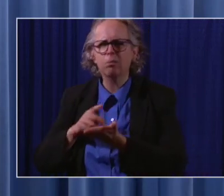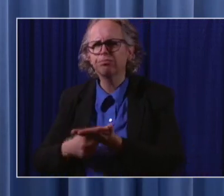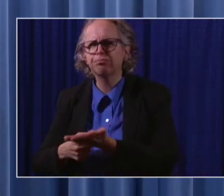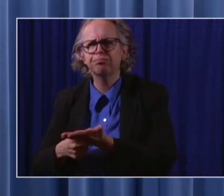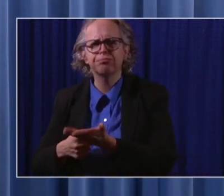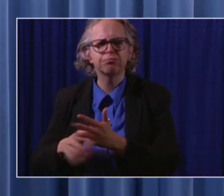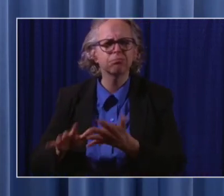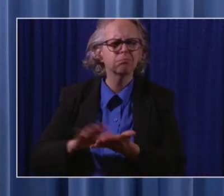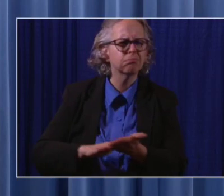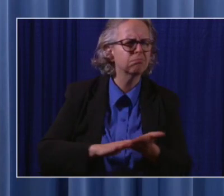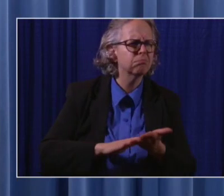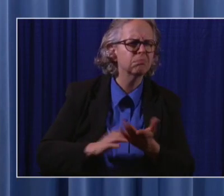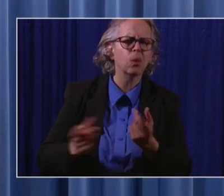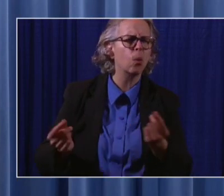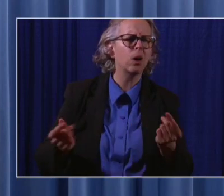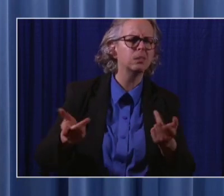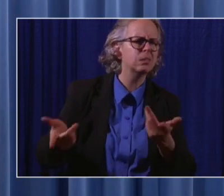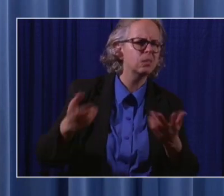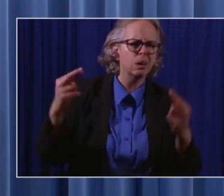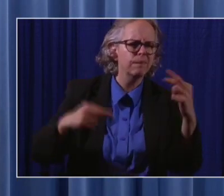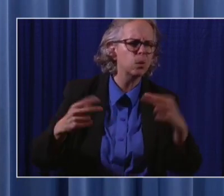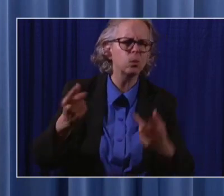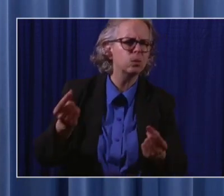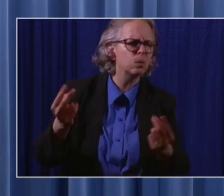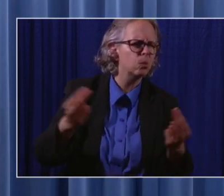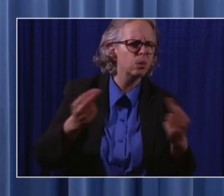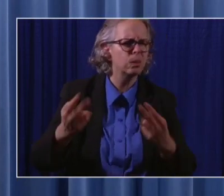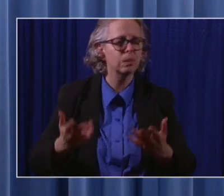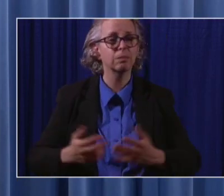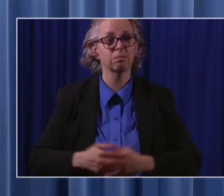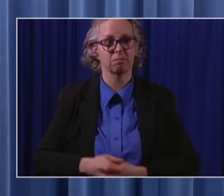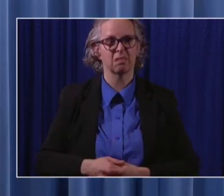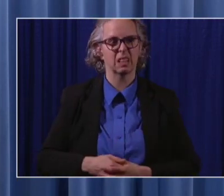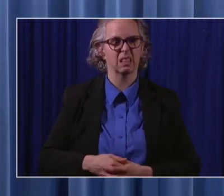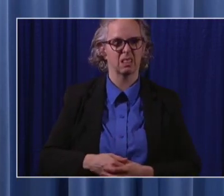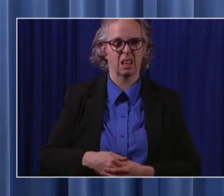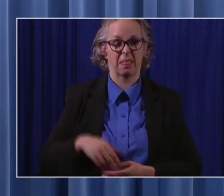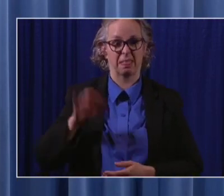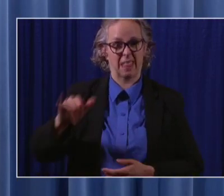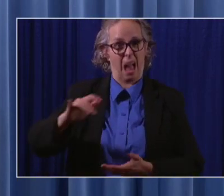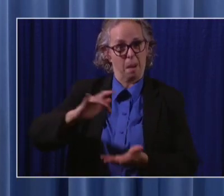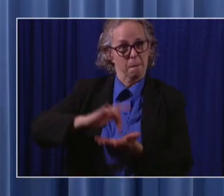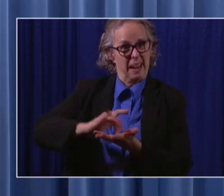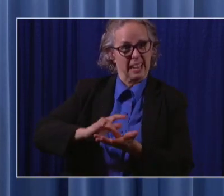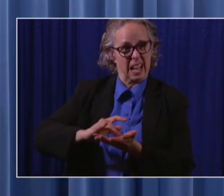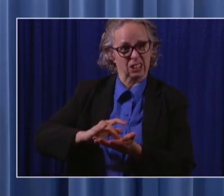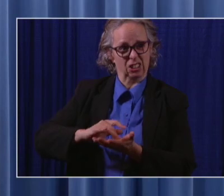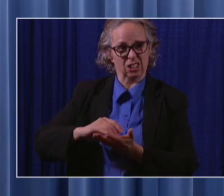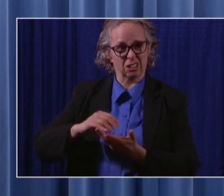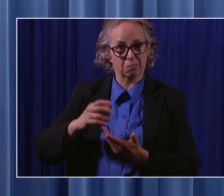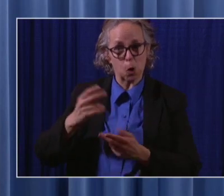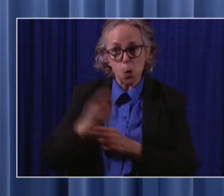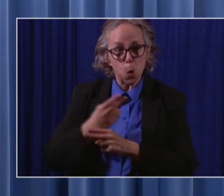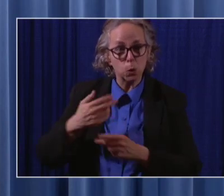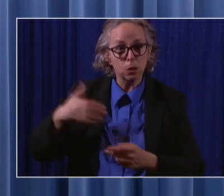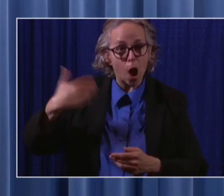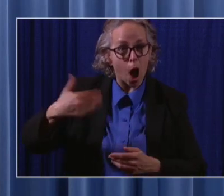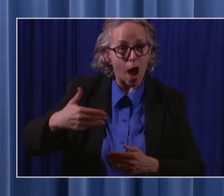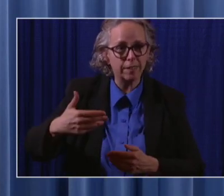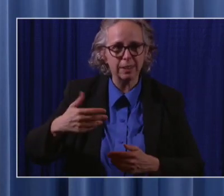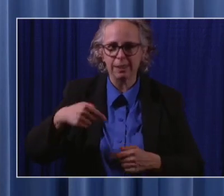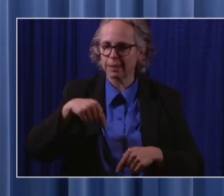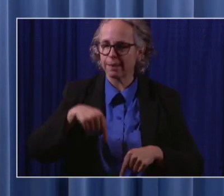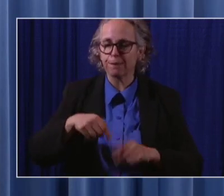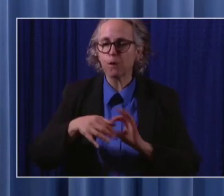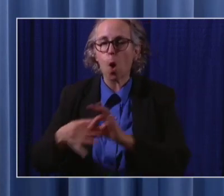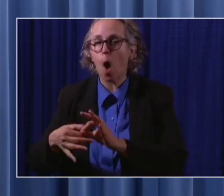And while it is not being used very much in Ohio for COVID, it does not appear to